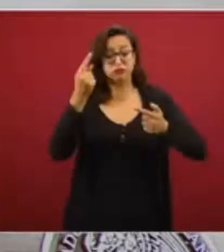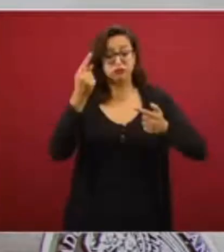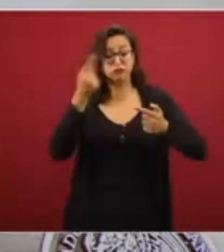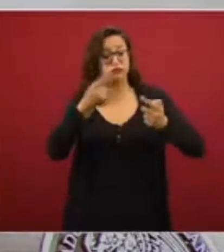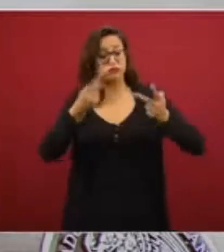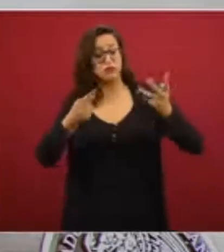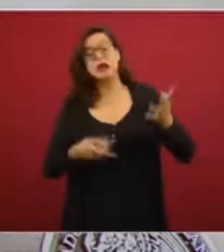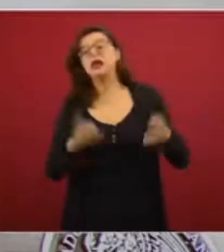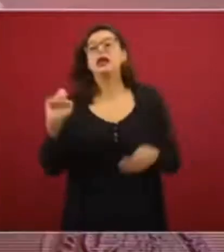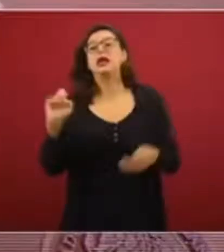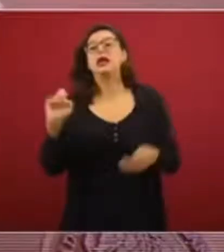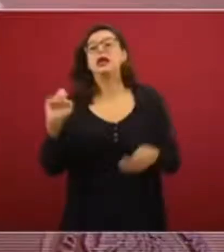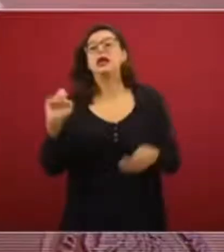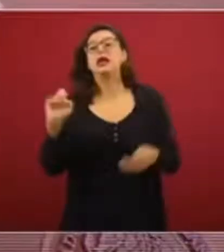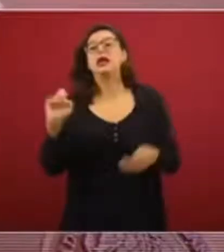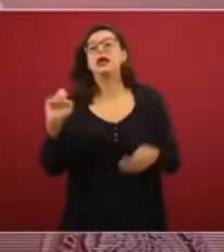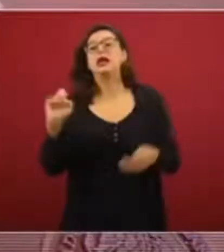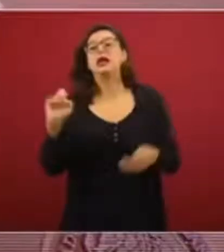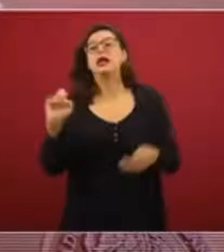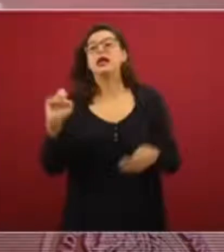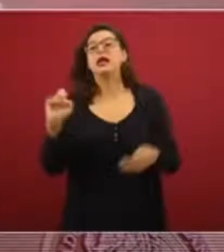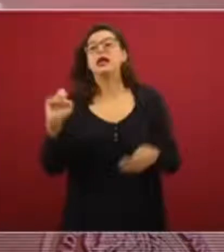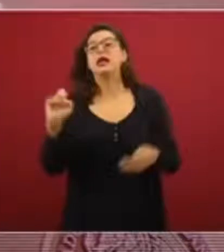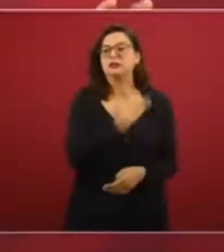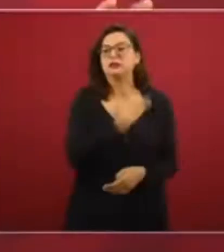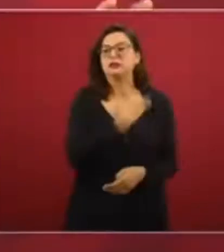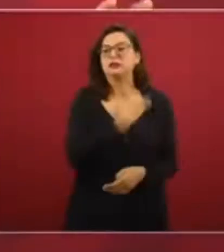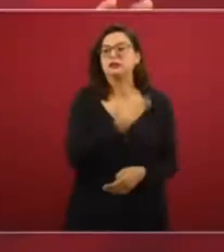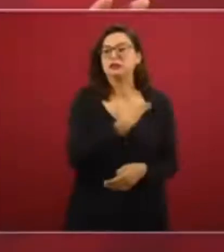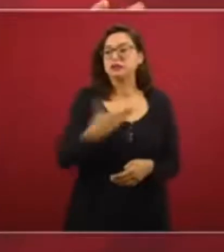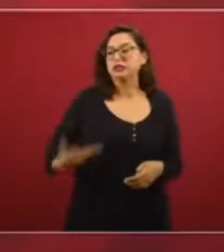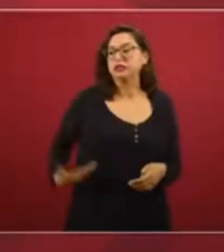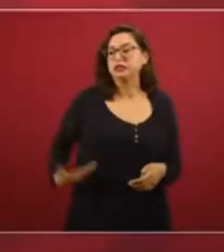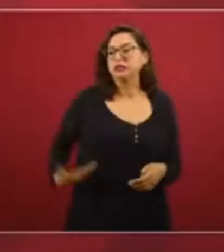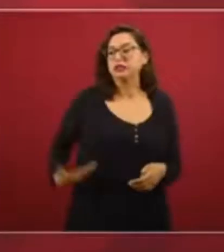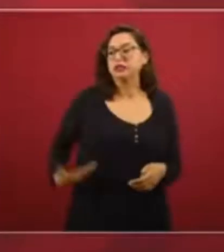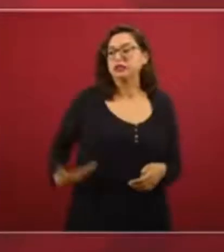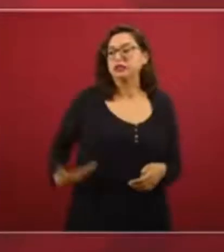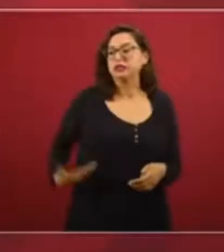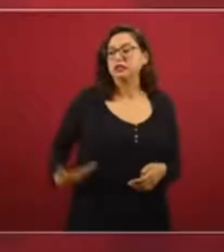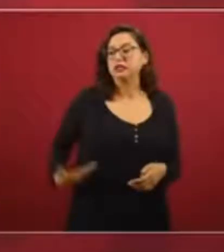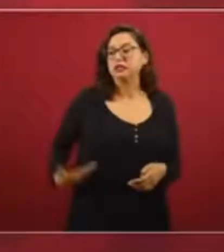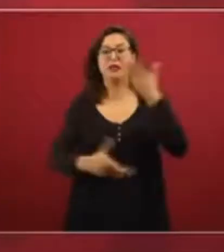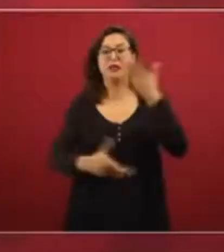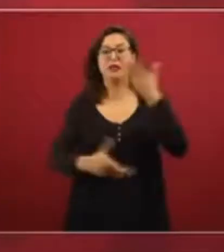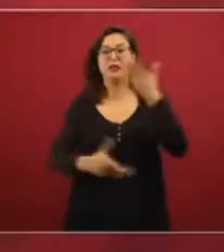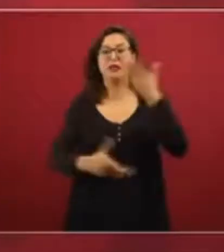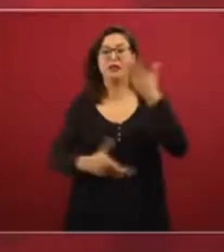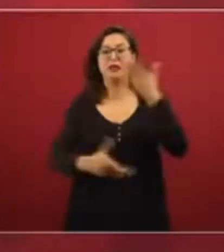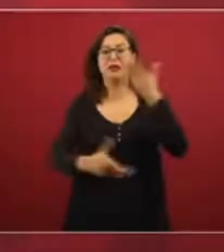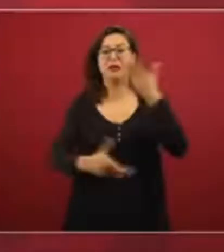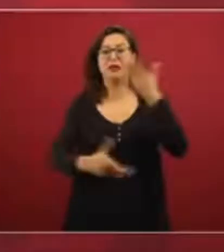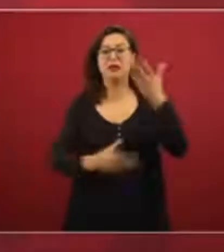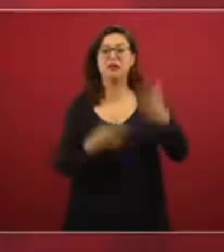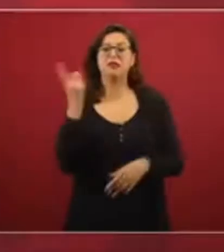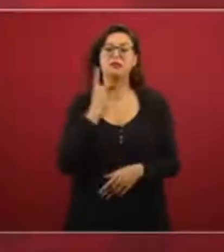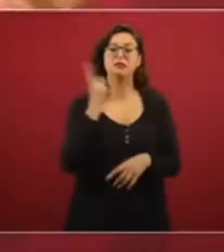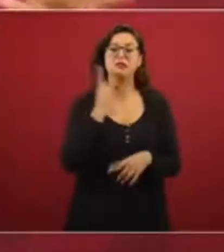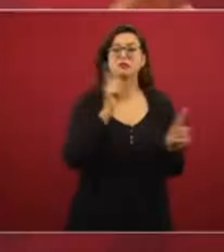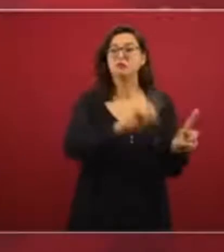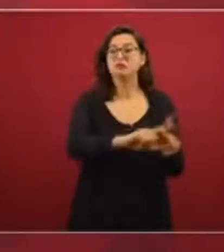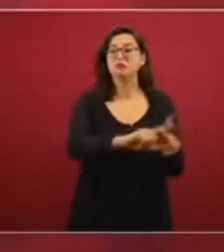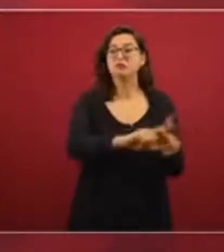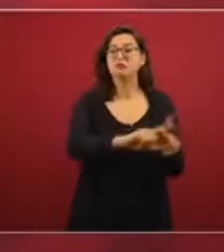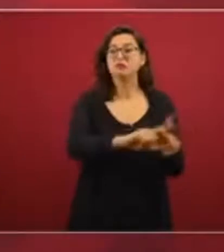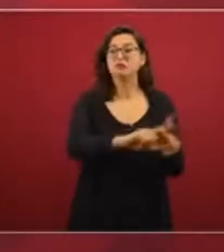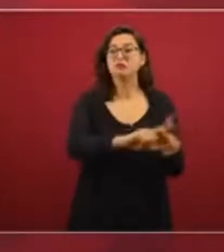ex-presidents, a funcionarios, high-functioning officials, a legisladores legislators que recibieron